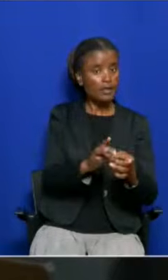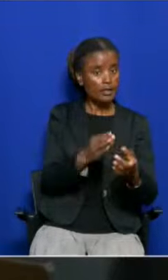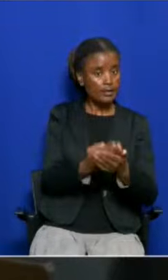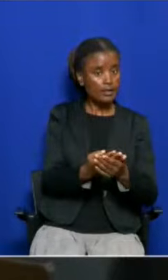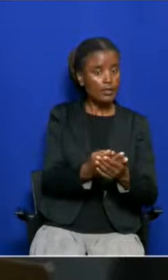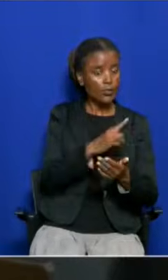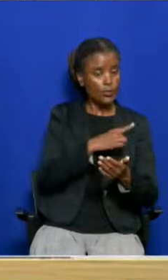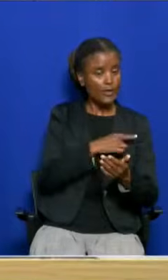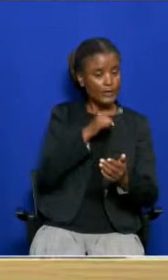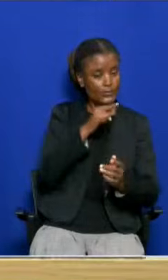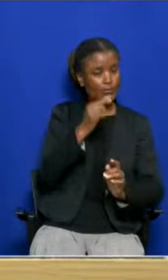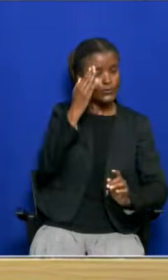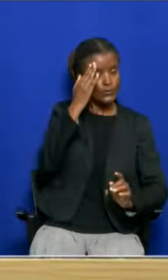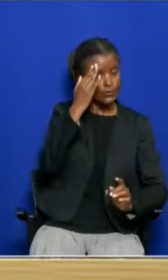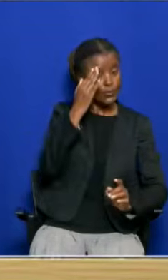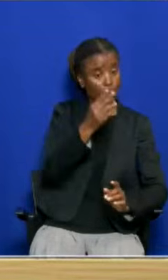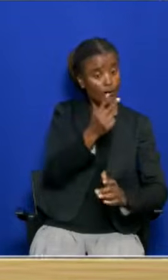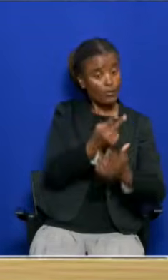peace?